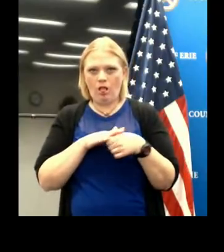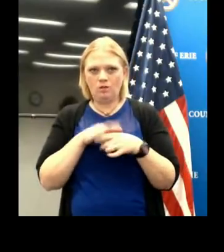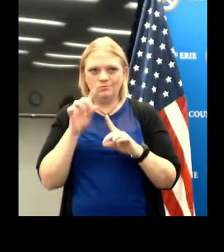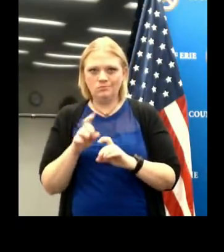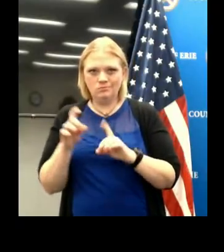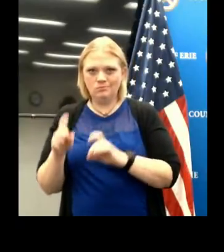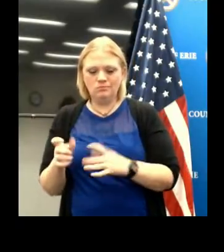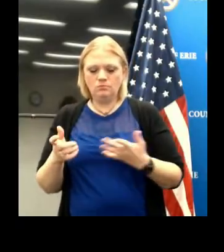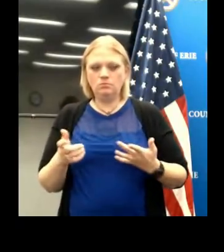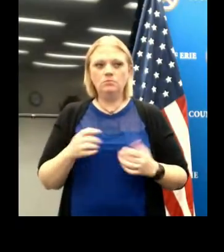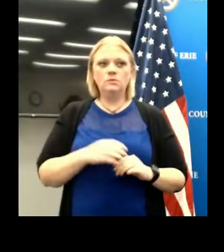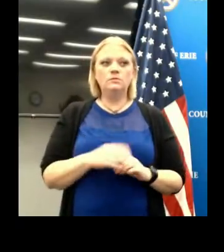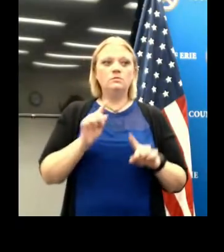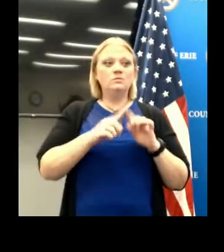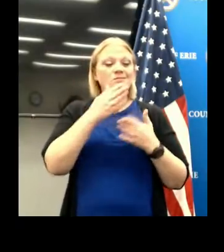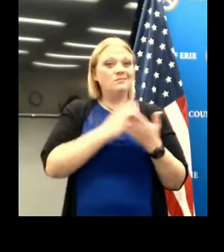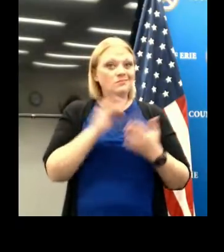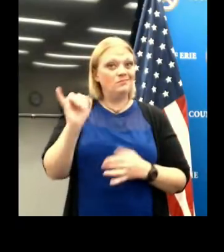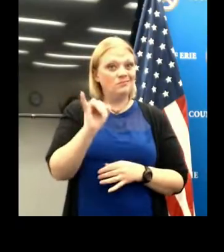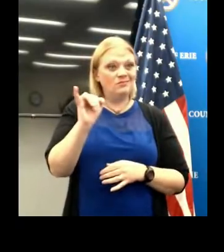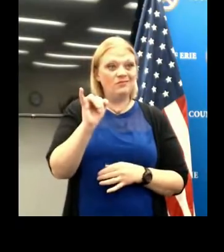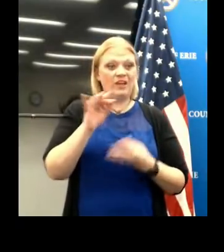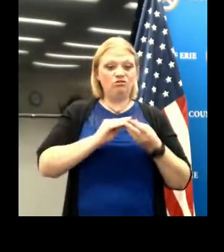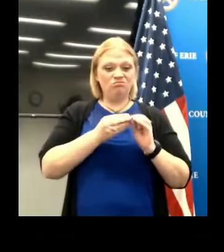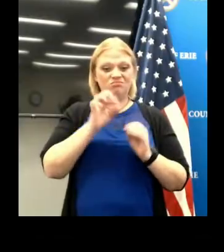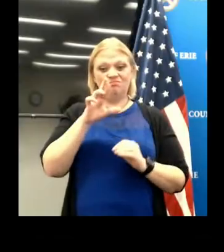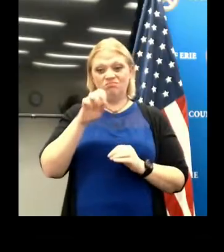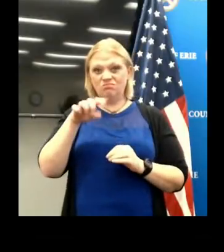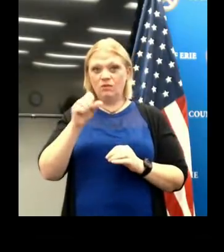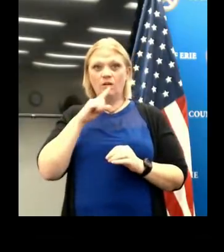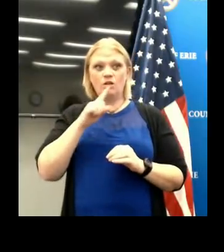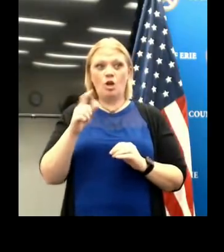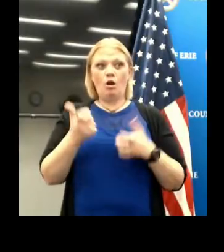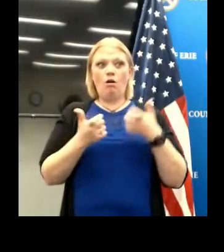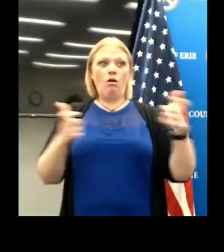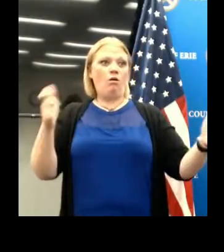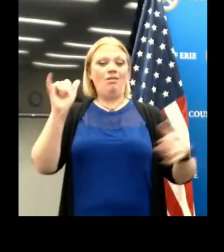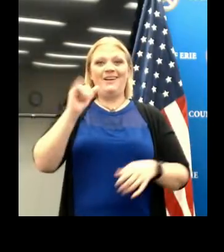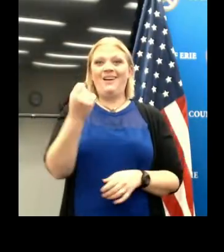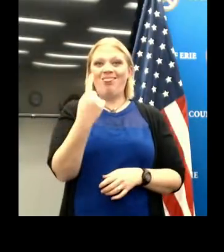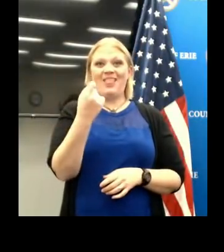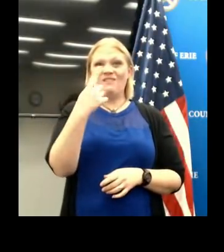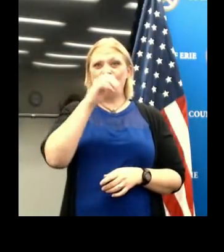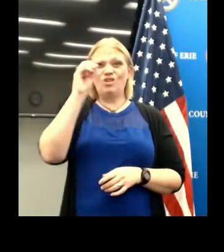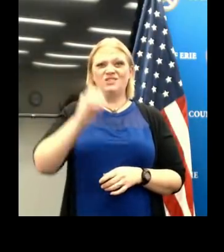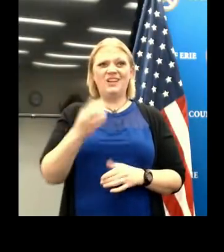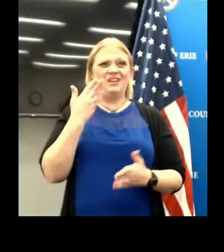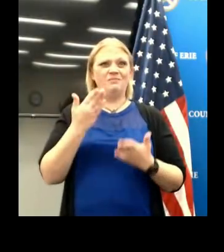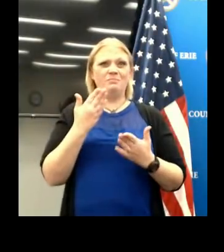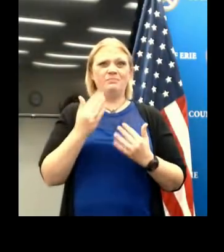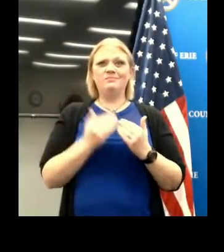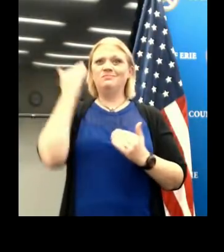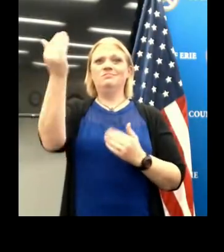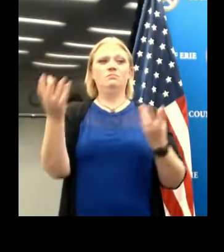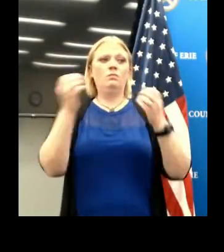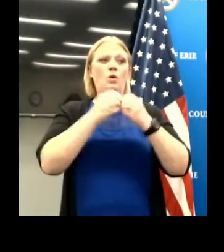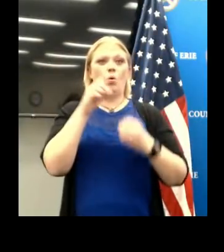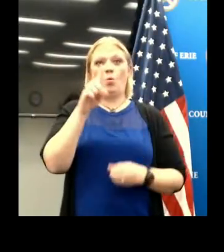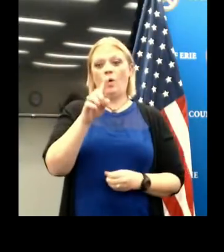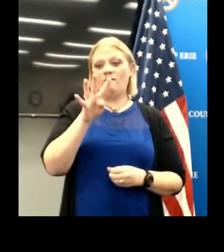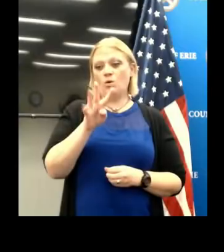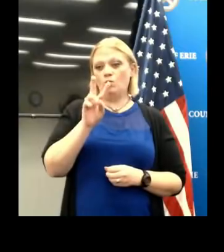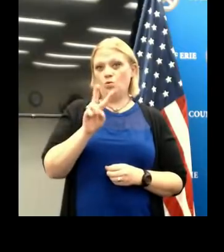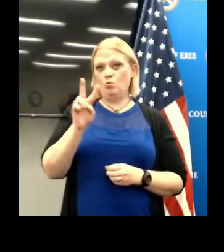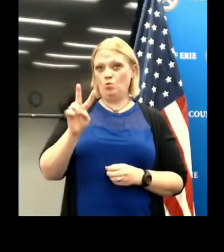basis. And some of the infection rates are as large in those areas as 11% plus, such as 14228 zip